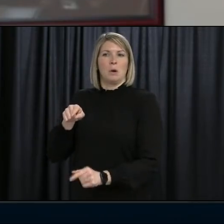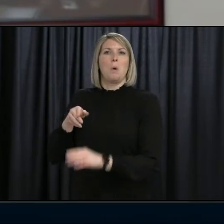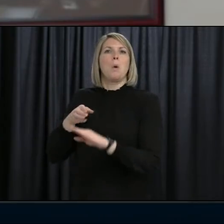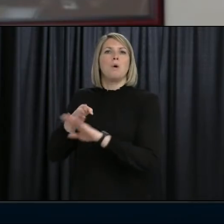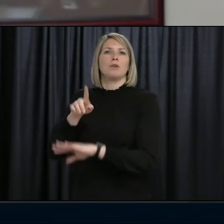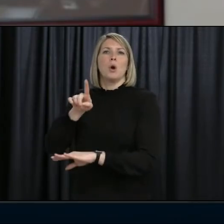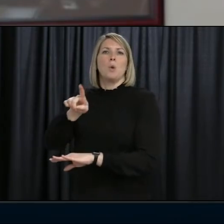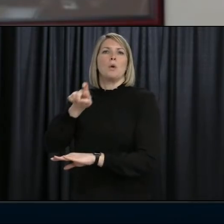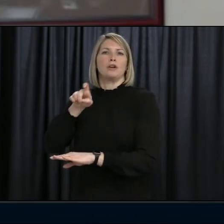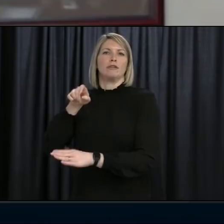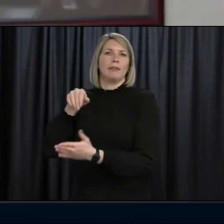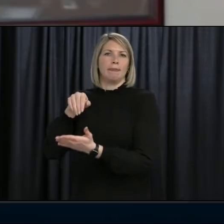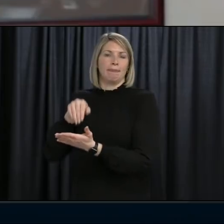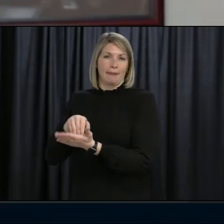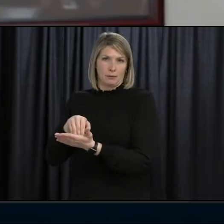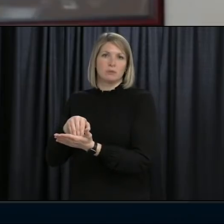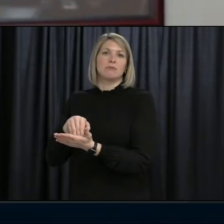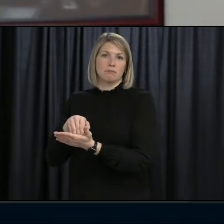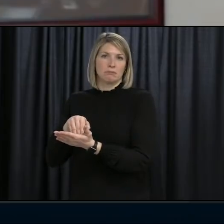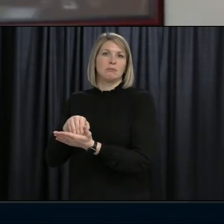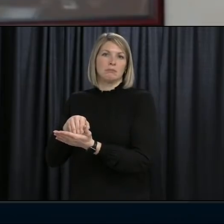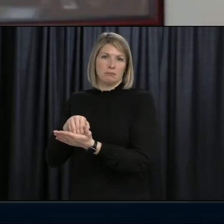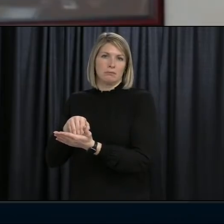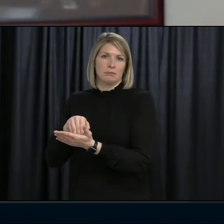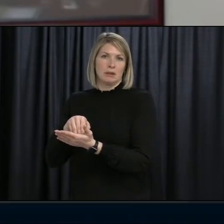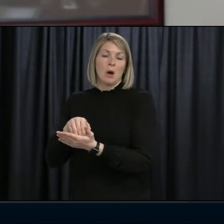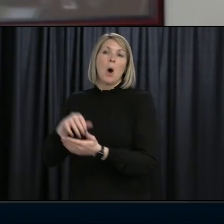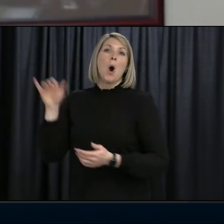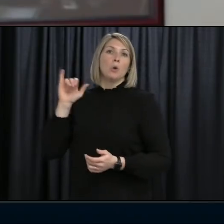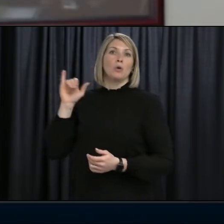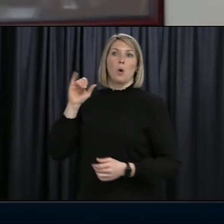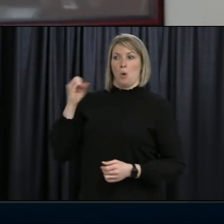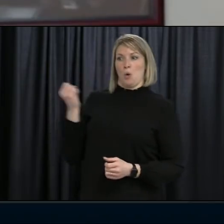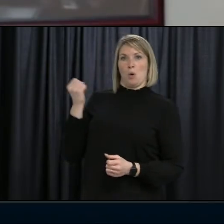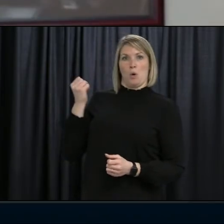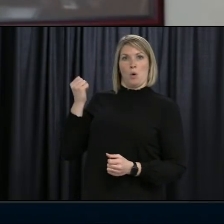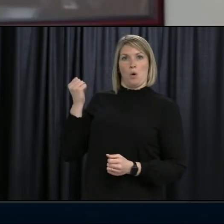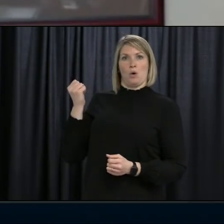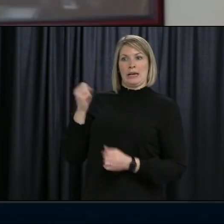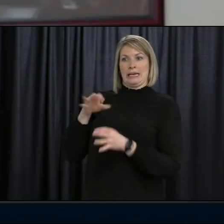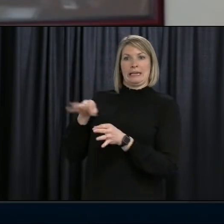current outbreak, we have over 100,000 kits in stock.